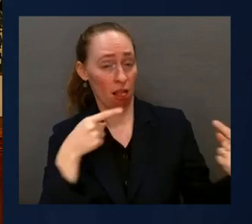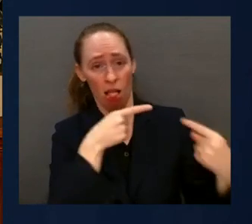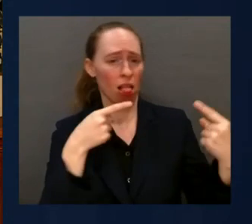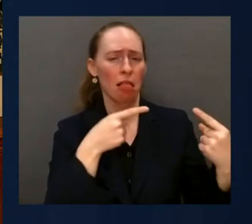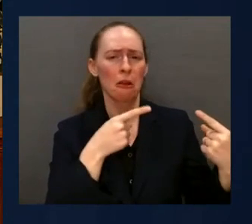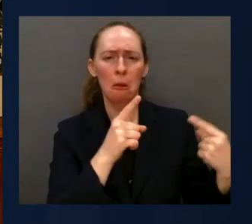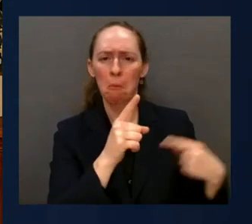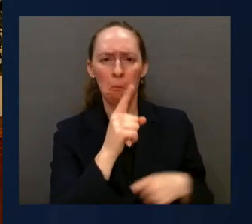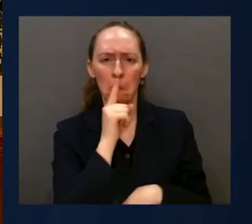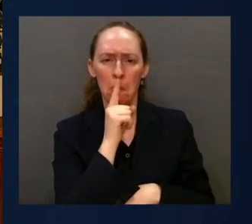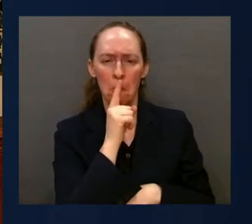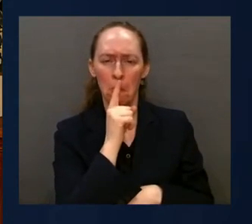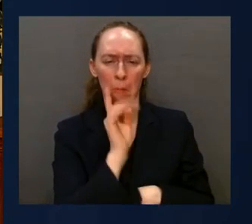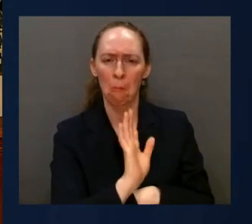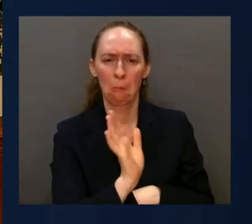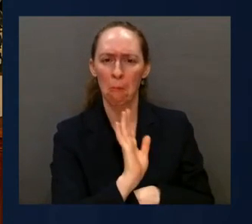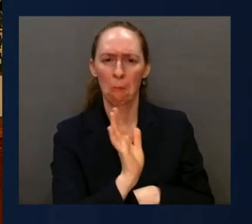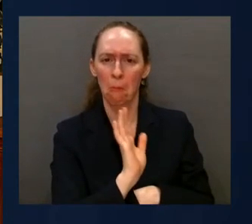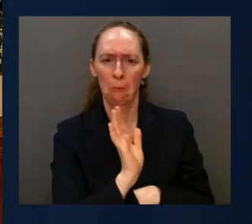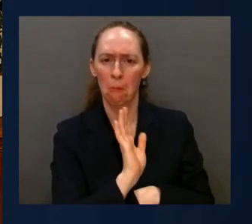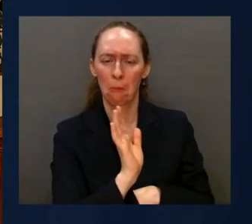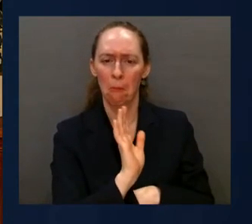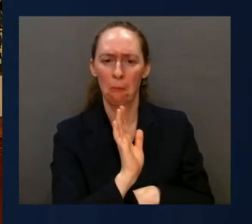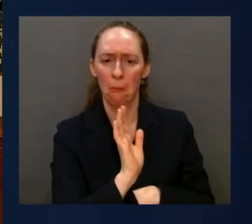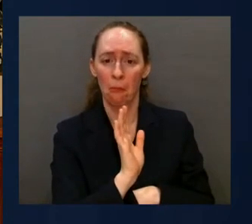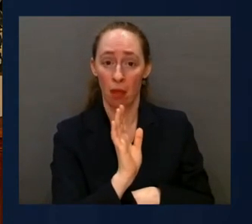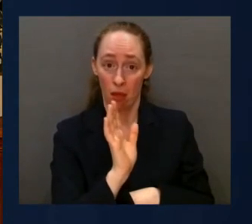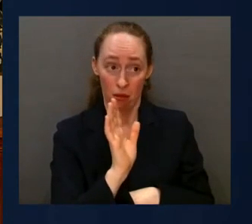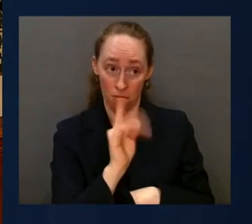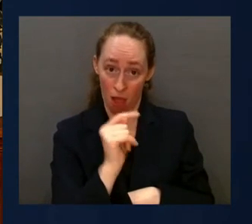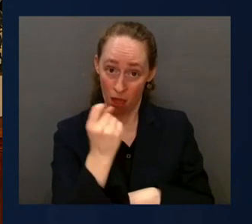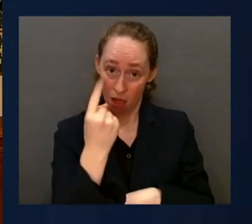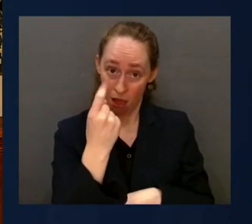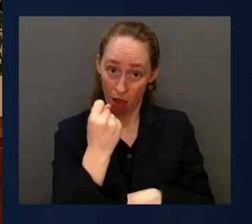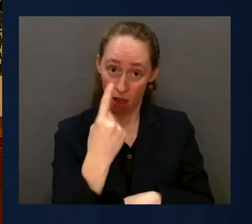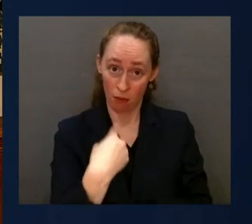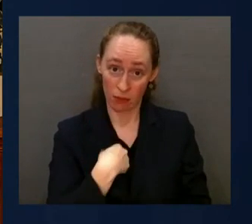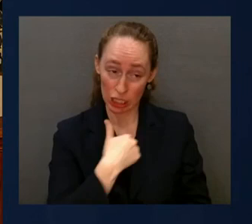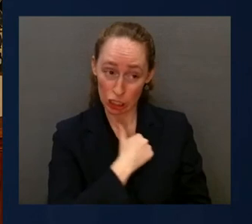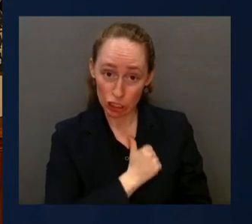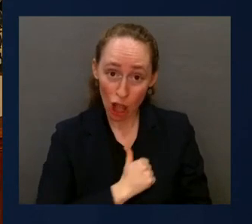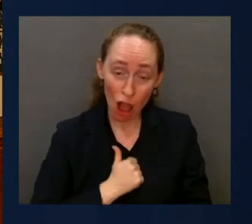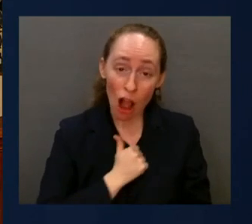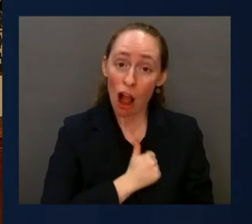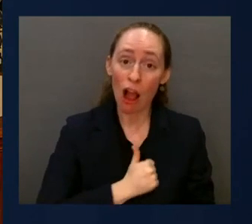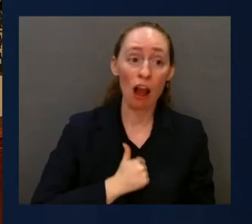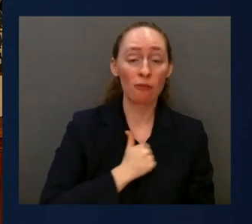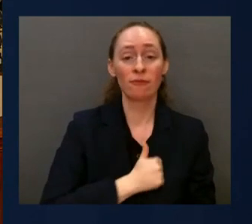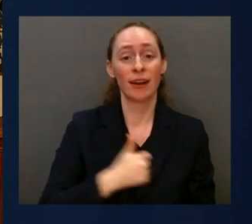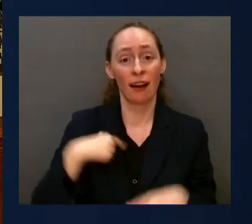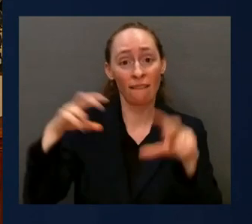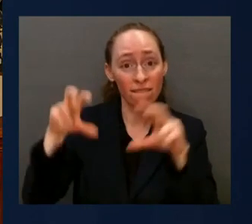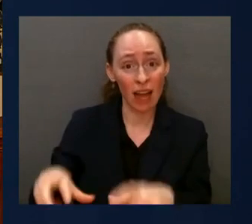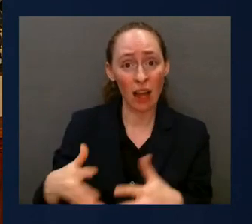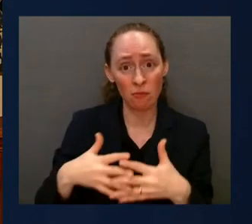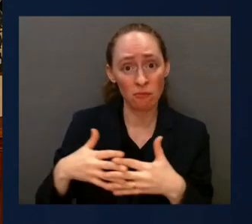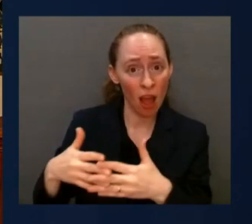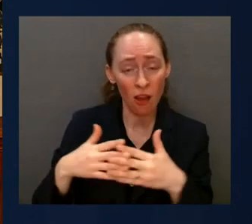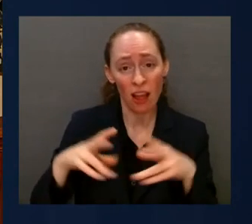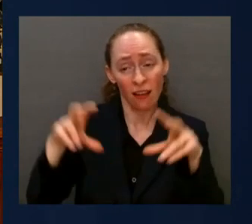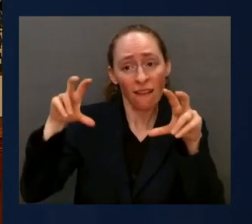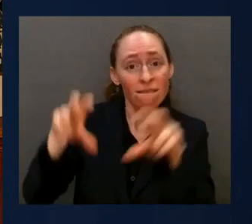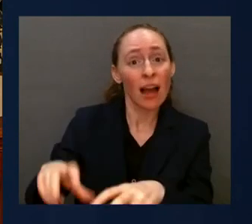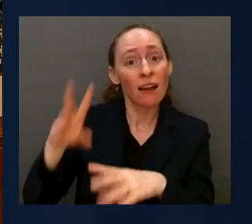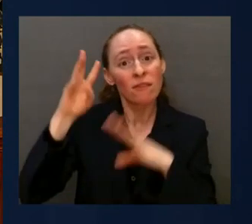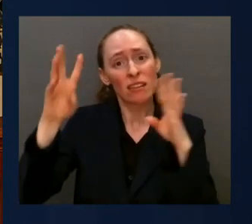we're investing to make America stronger, investing in American innovation and industries that will define the future that China intends